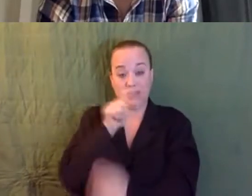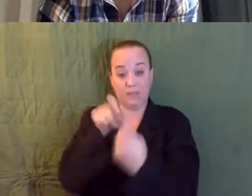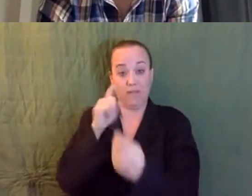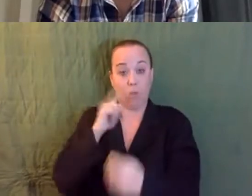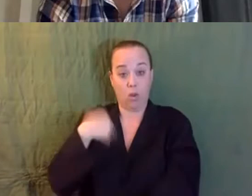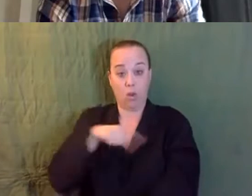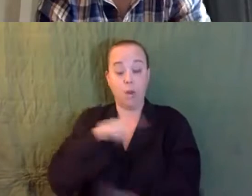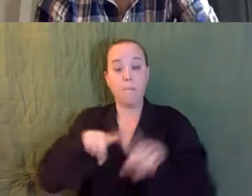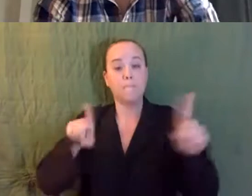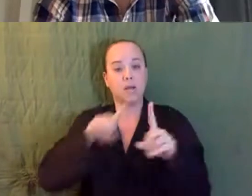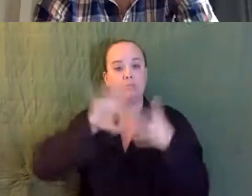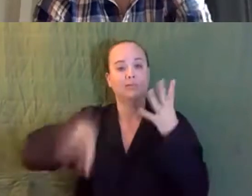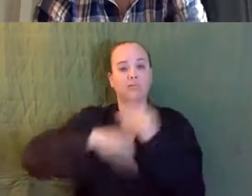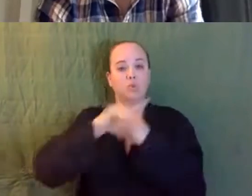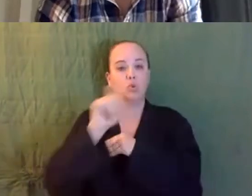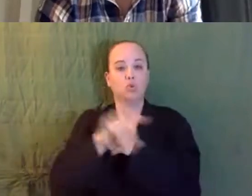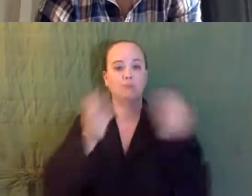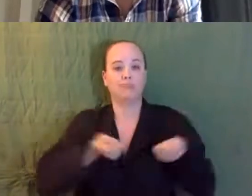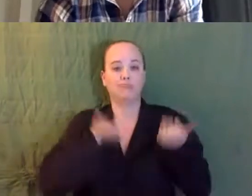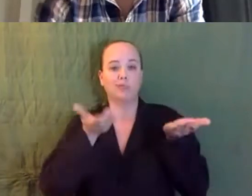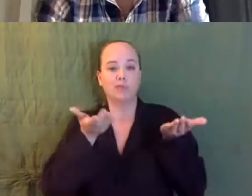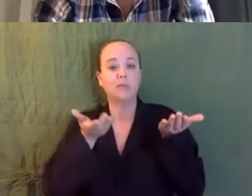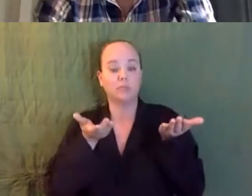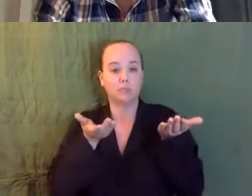some additional questions that were presented.